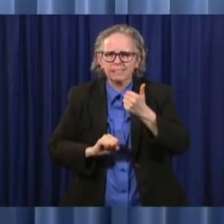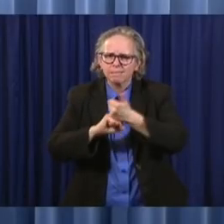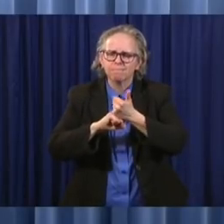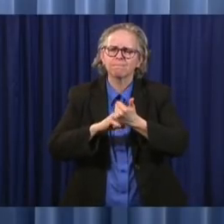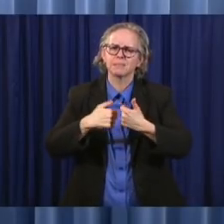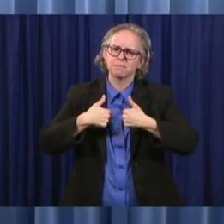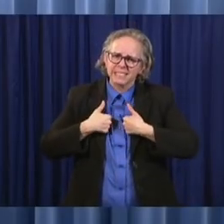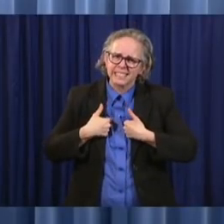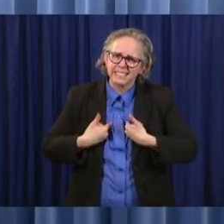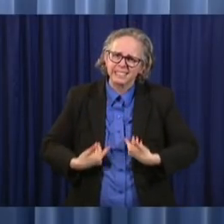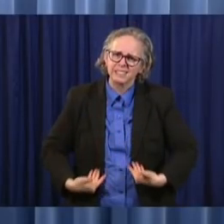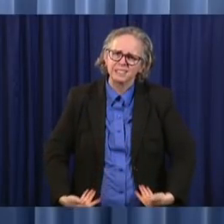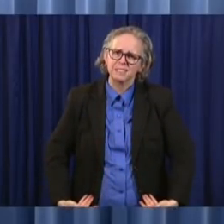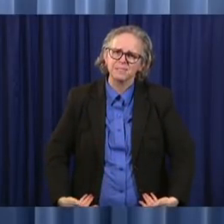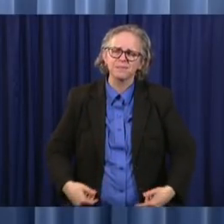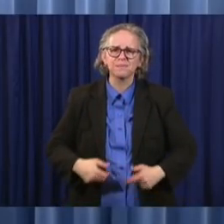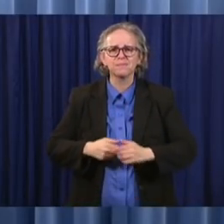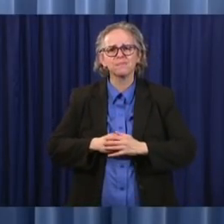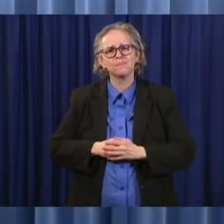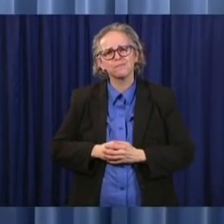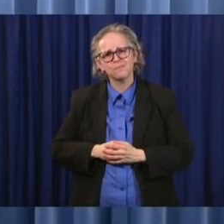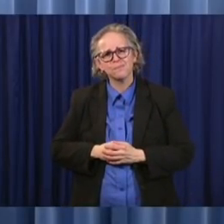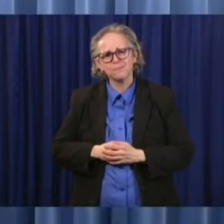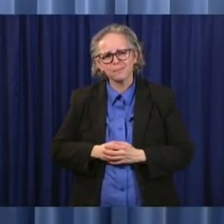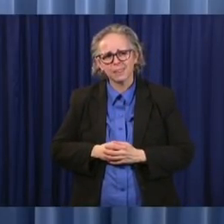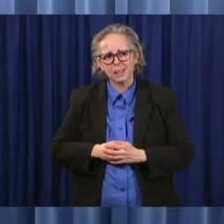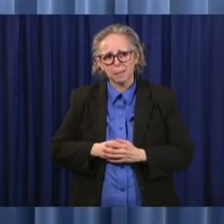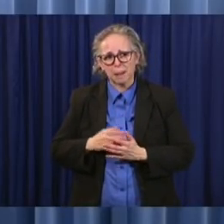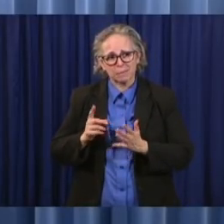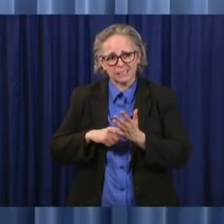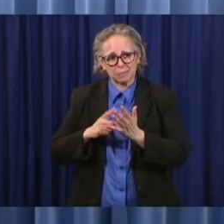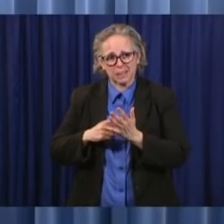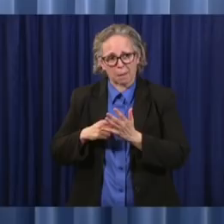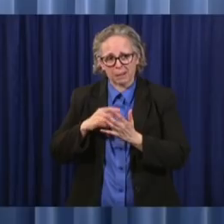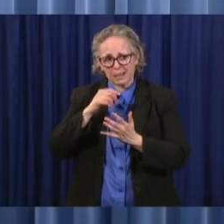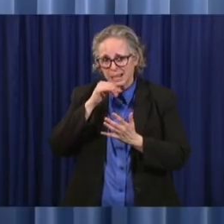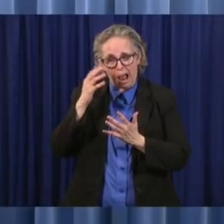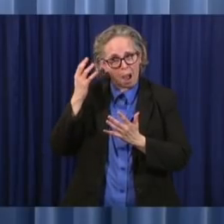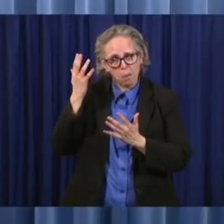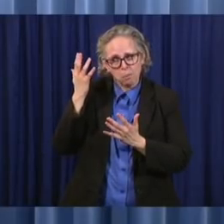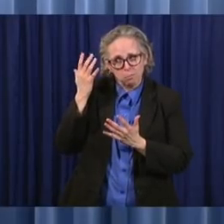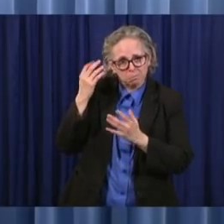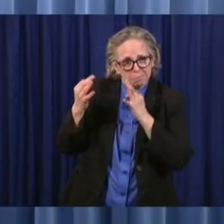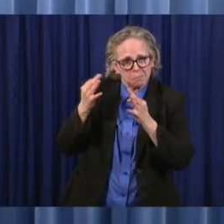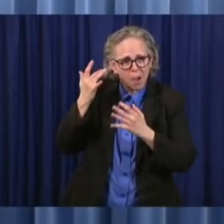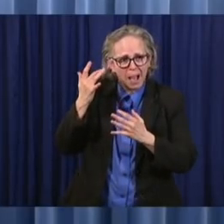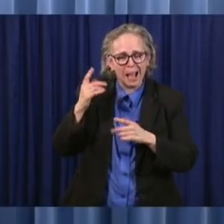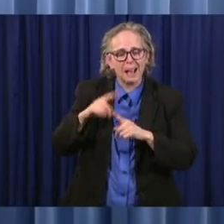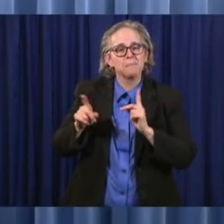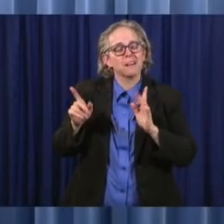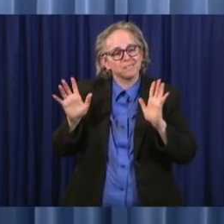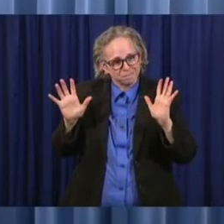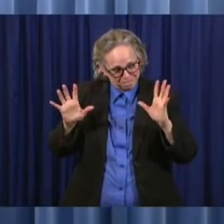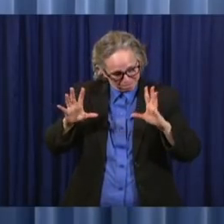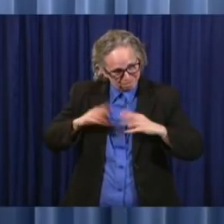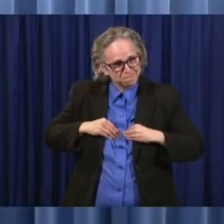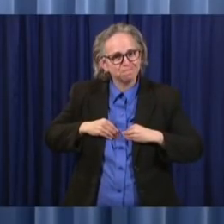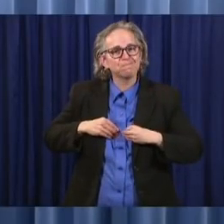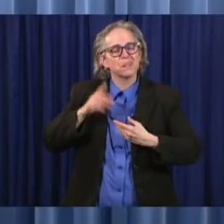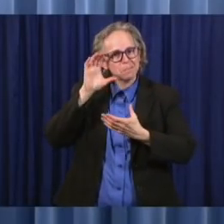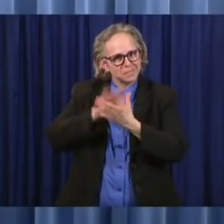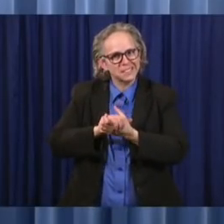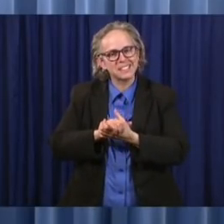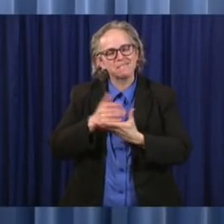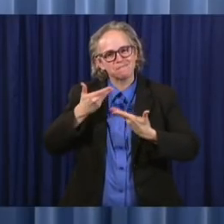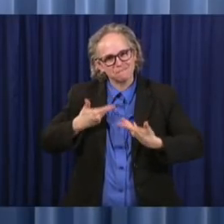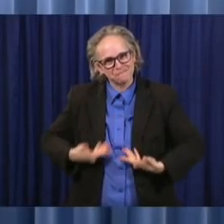when probably she didn't have a lot of reason at some points to do that. I also want